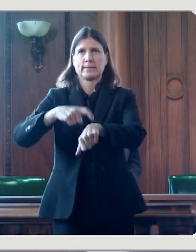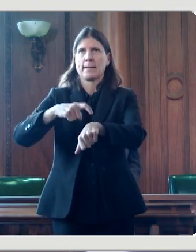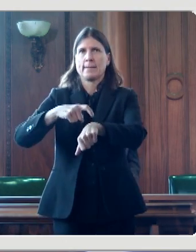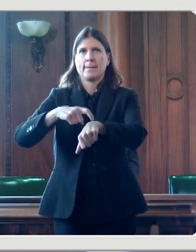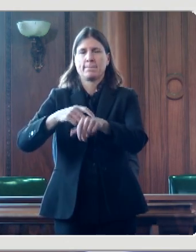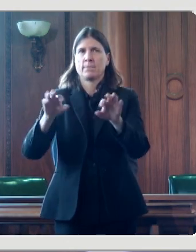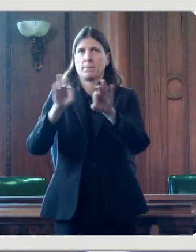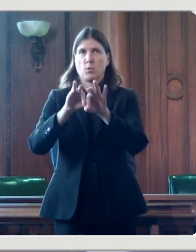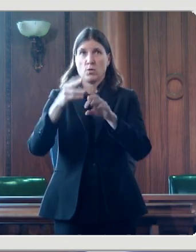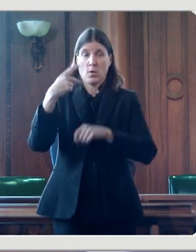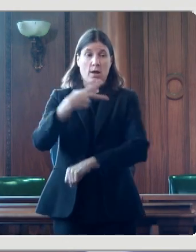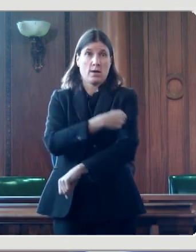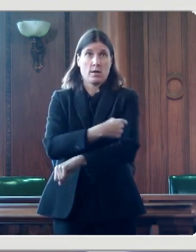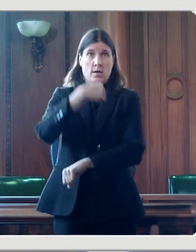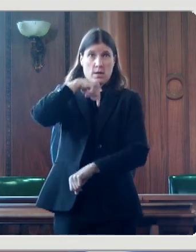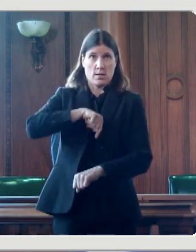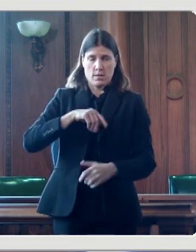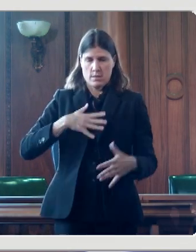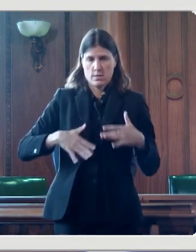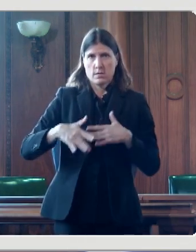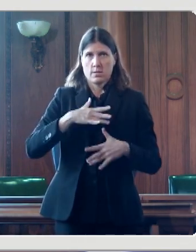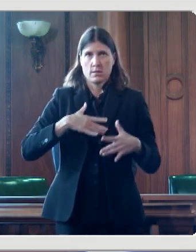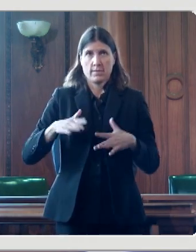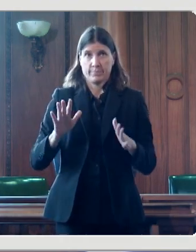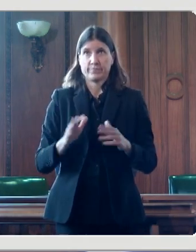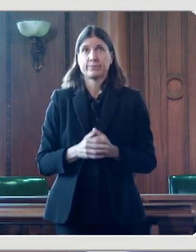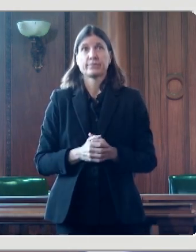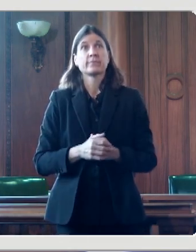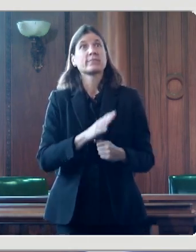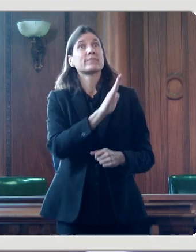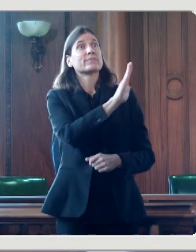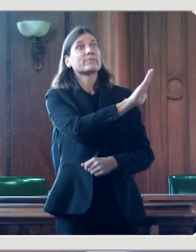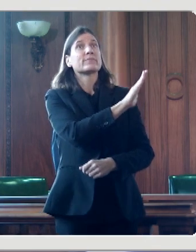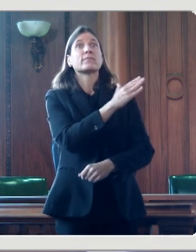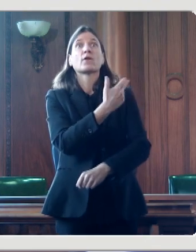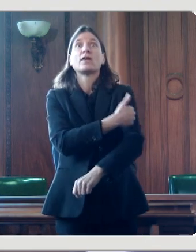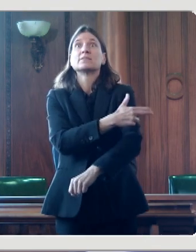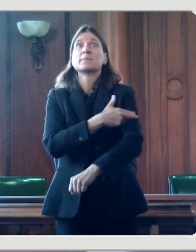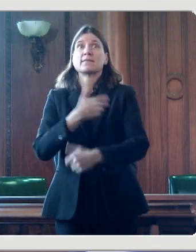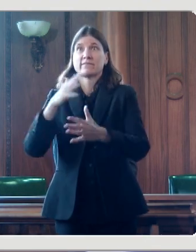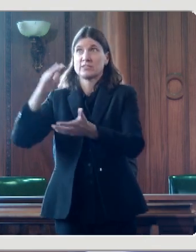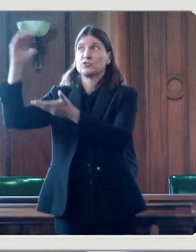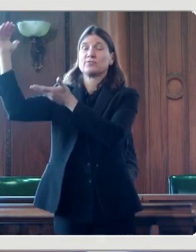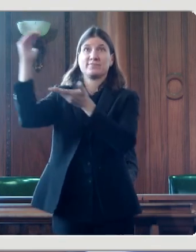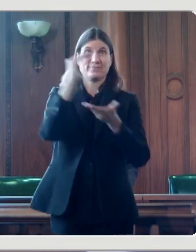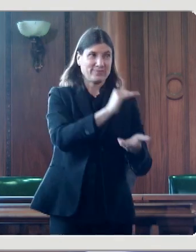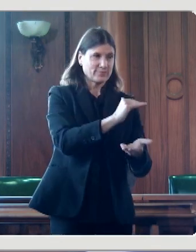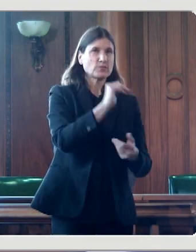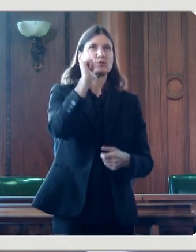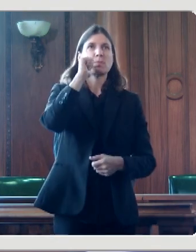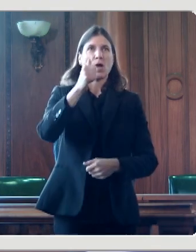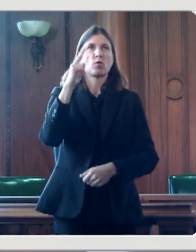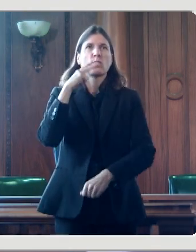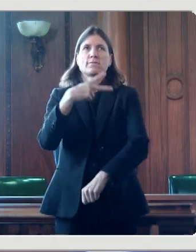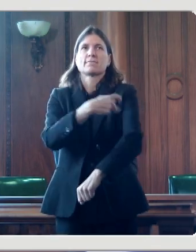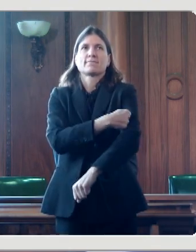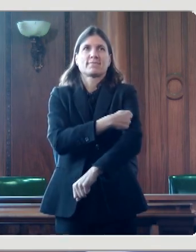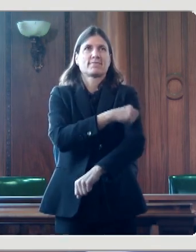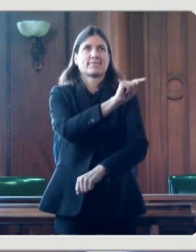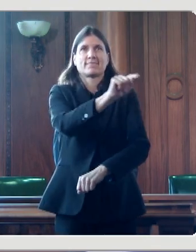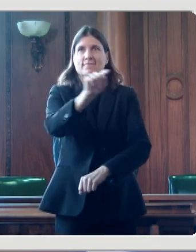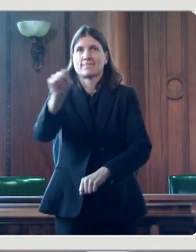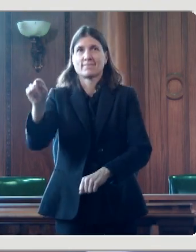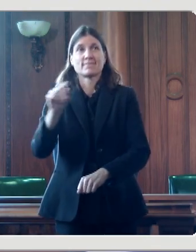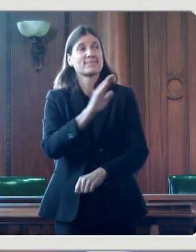tomorrow. We've vaccinated over 1,200 colleagues who are providing direct and indirect care who are at risk of exposure to COVID